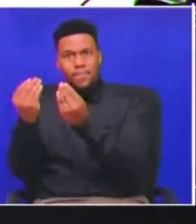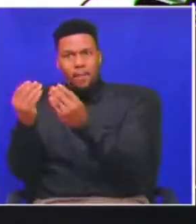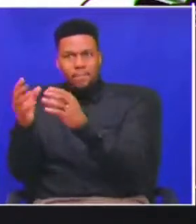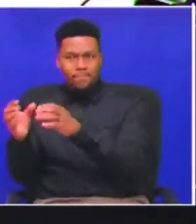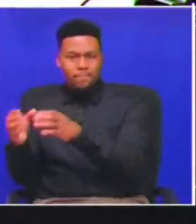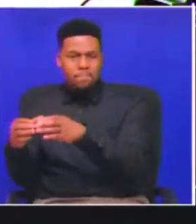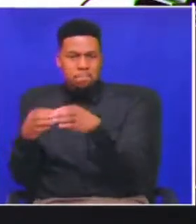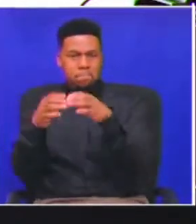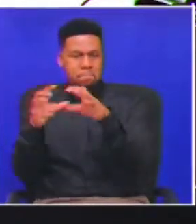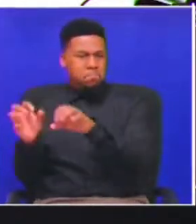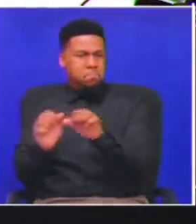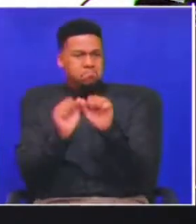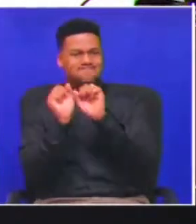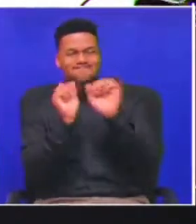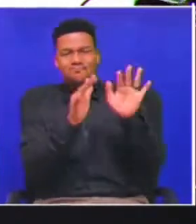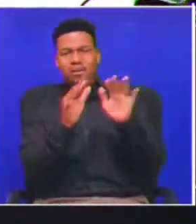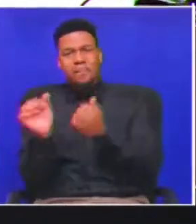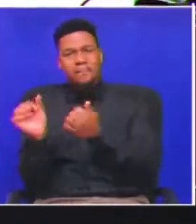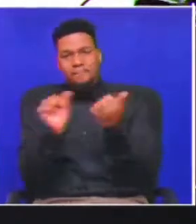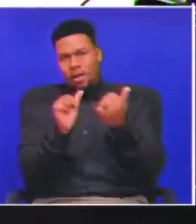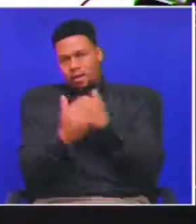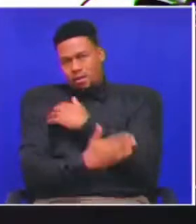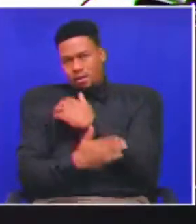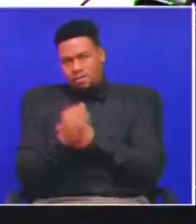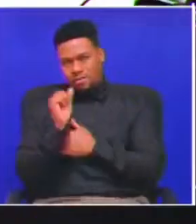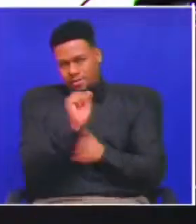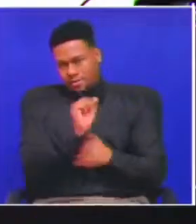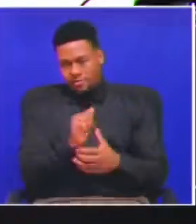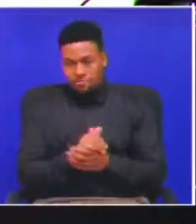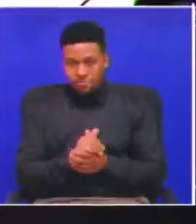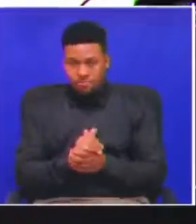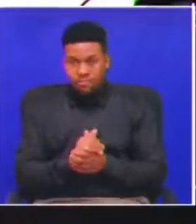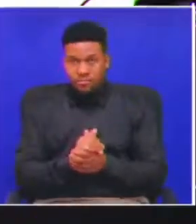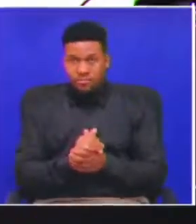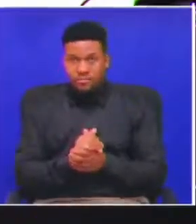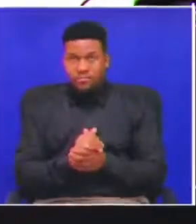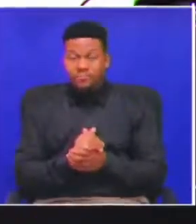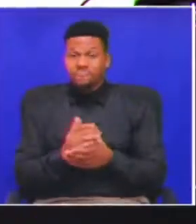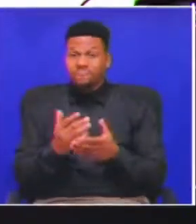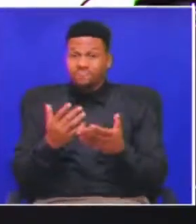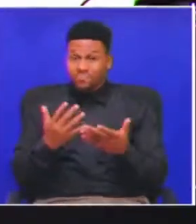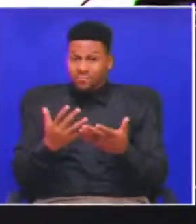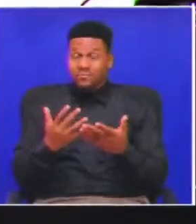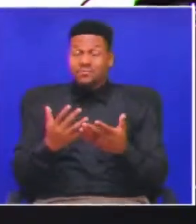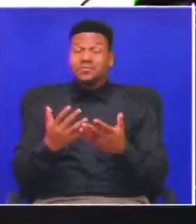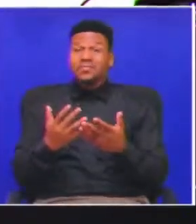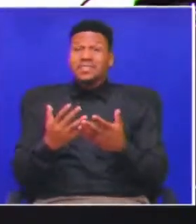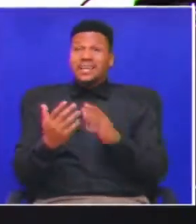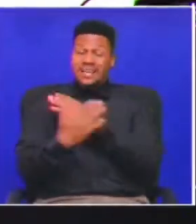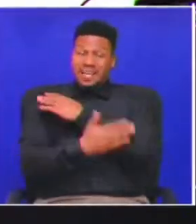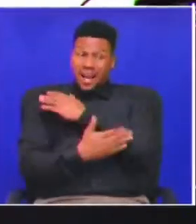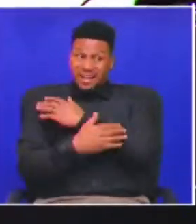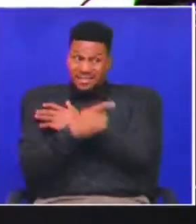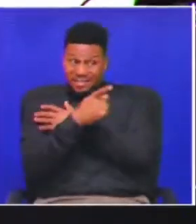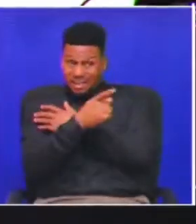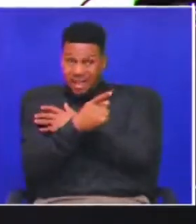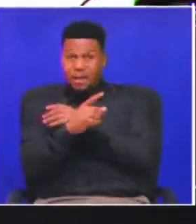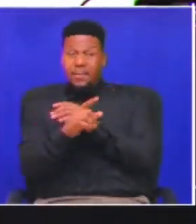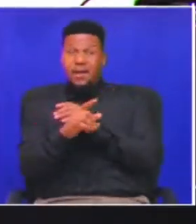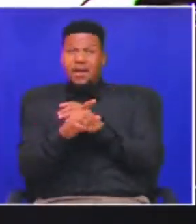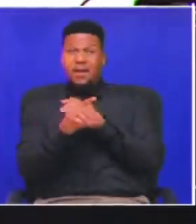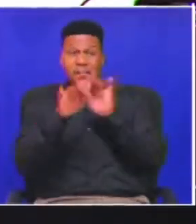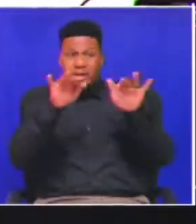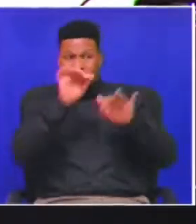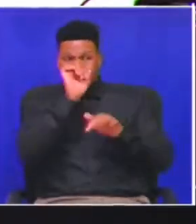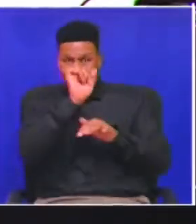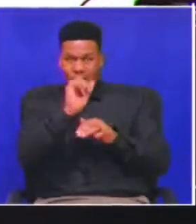Engagements with countries whose nationals are frequent transgressors are ongoing through discussions with